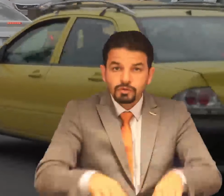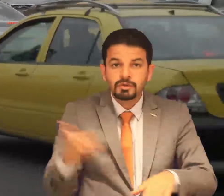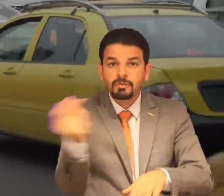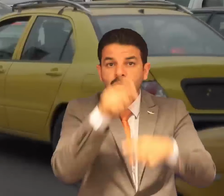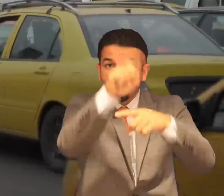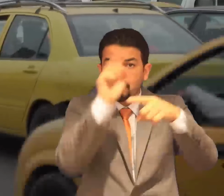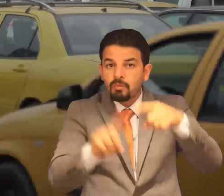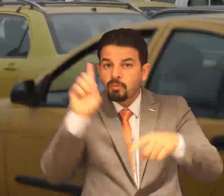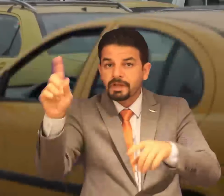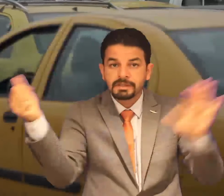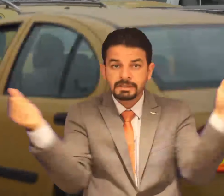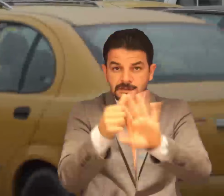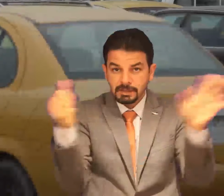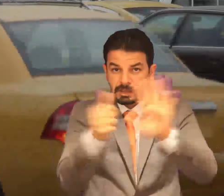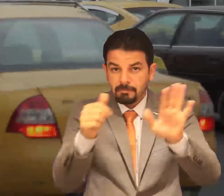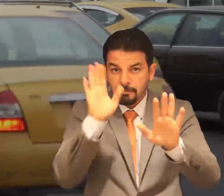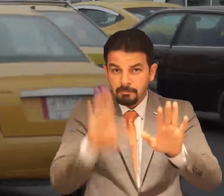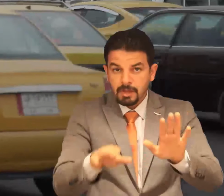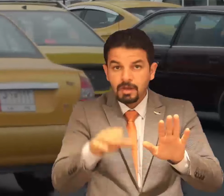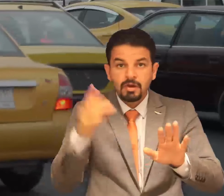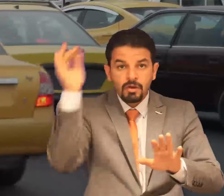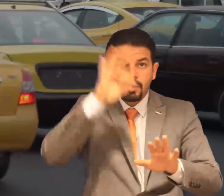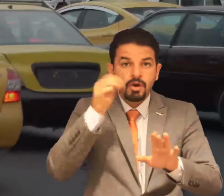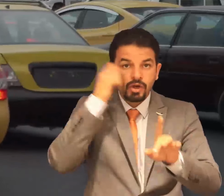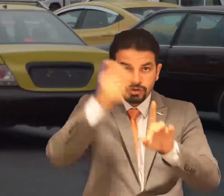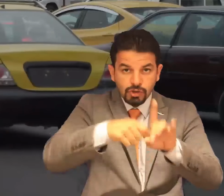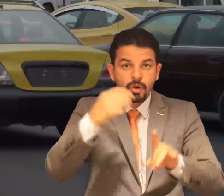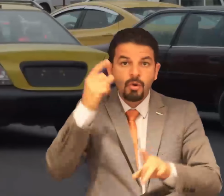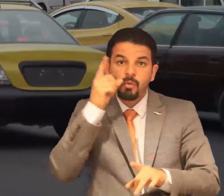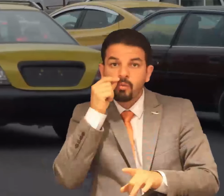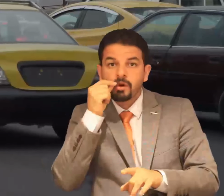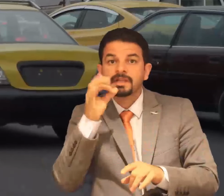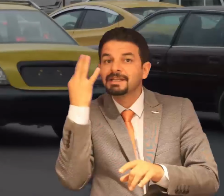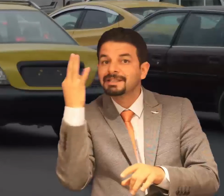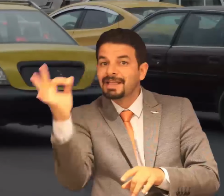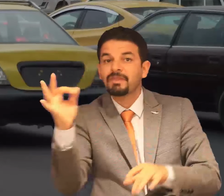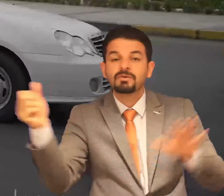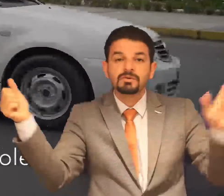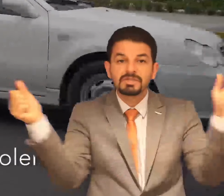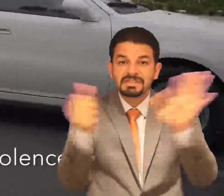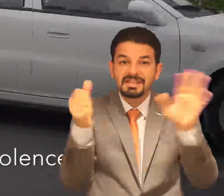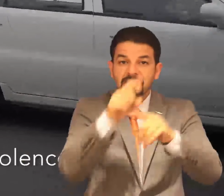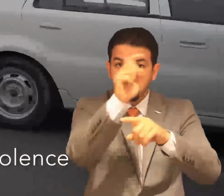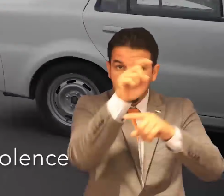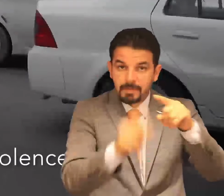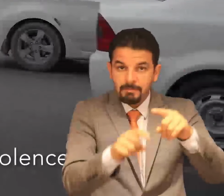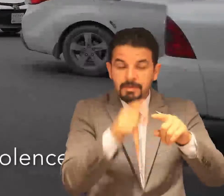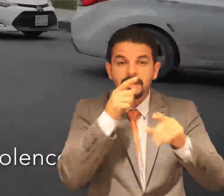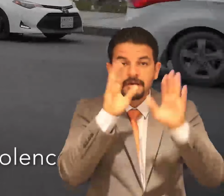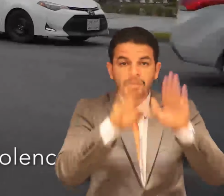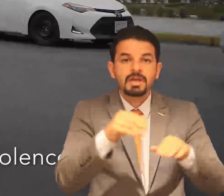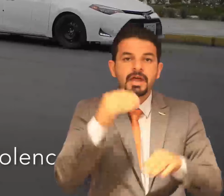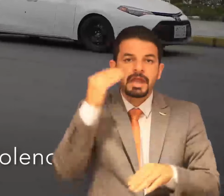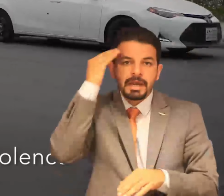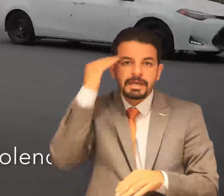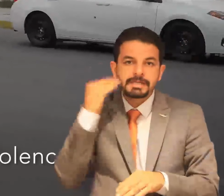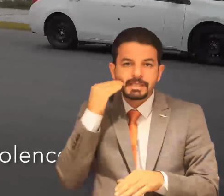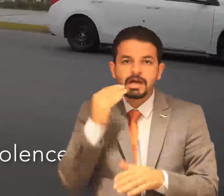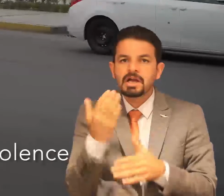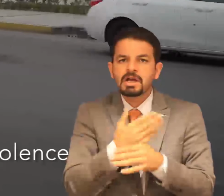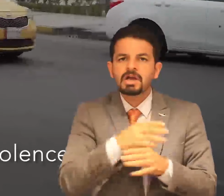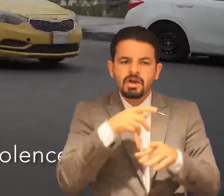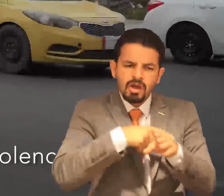of persons with disabilities 59 of men and 63 percent of women had experienced some form of